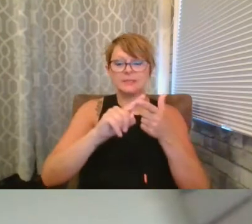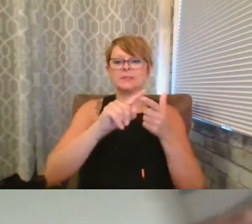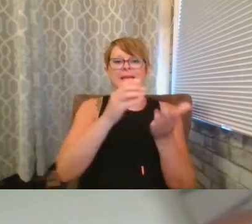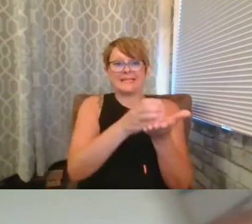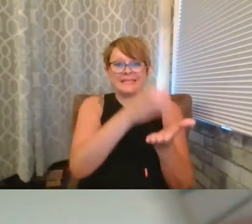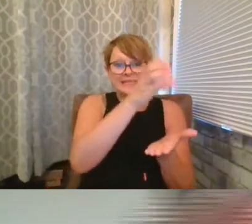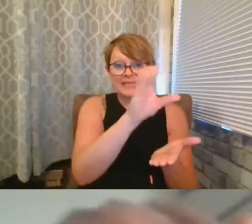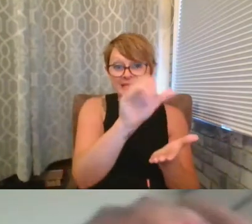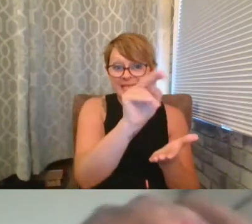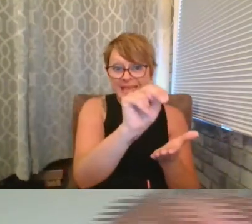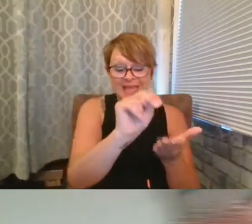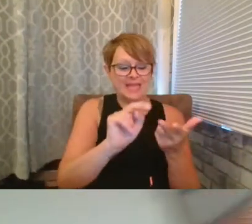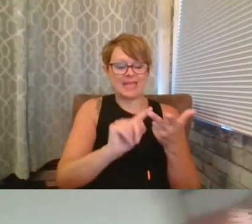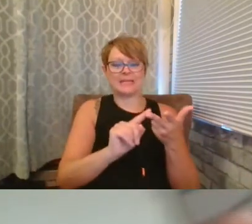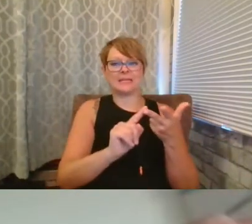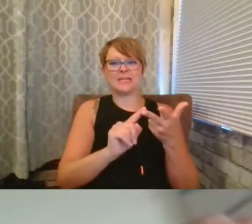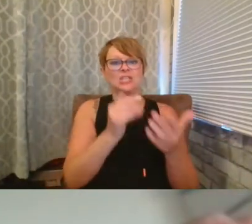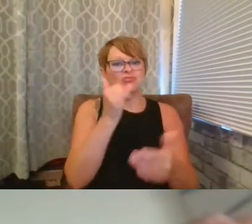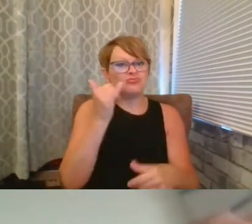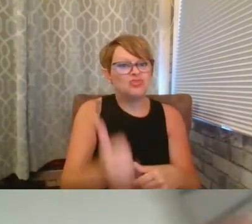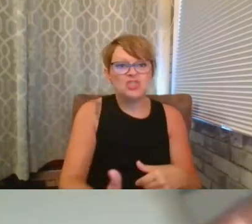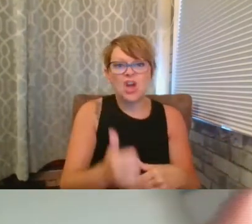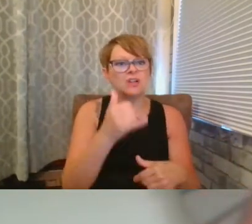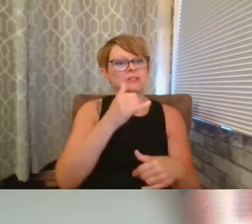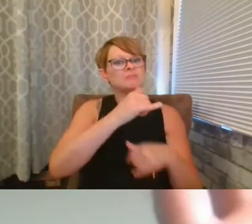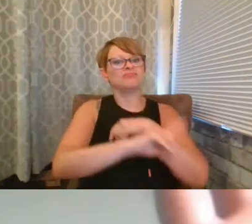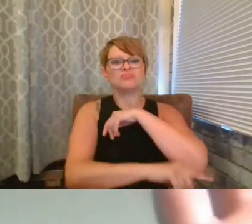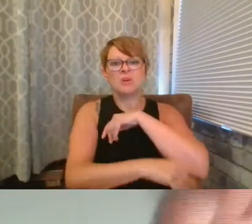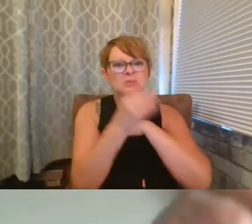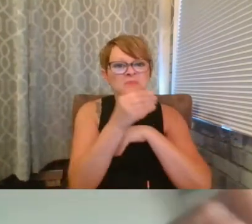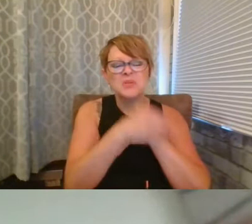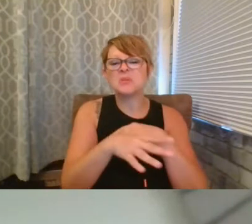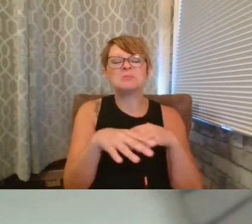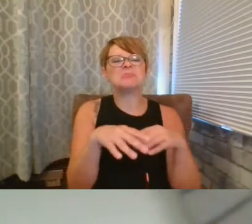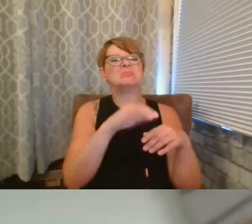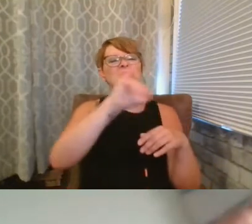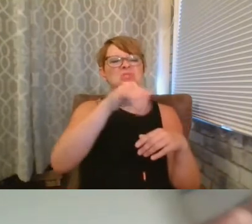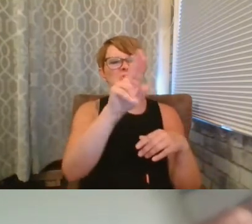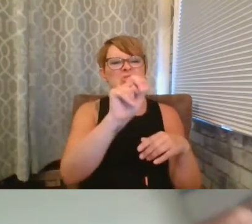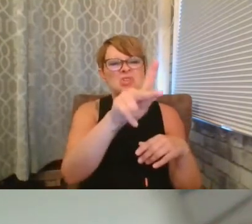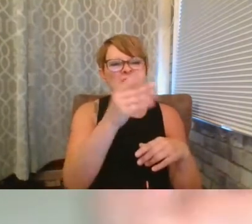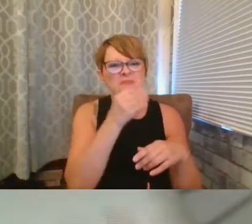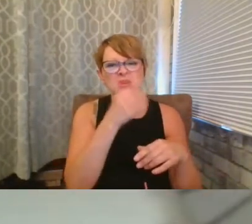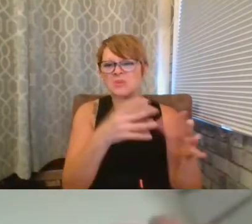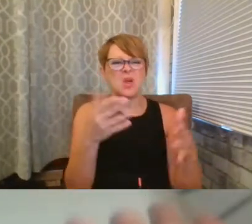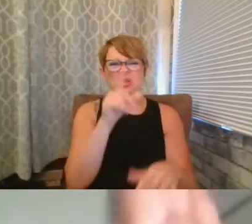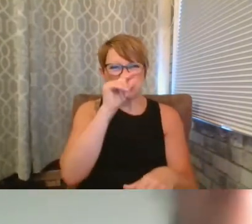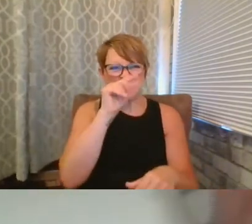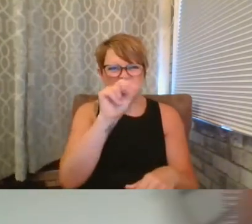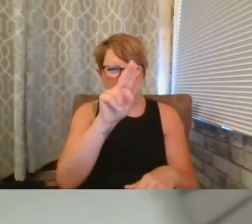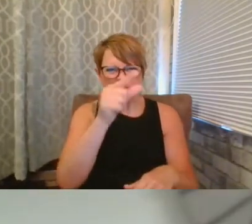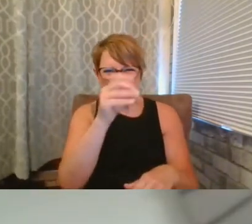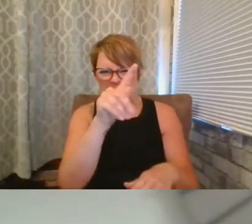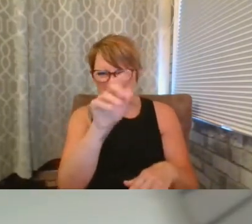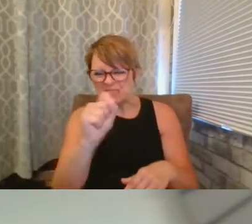or any kind of junk. There's no juices in my daycare. There's no chicken nuggets, nothing like that.